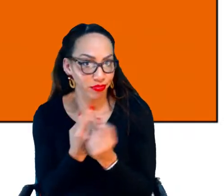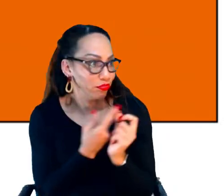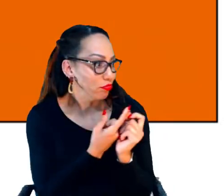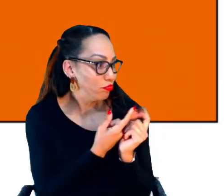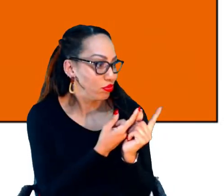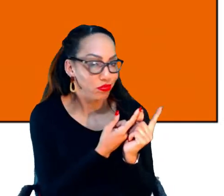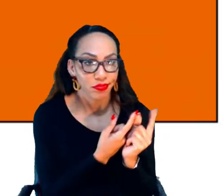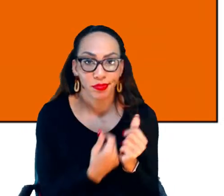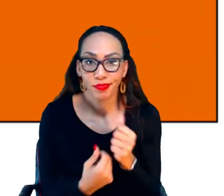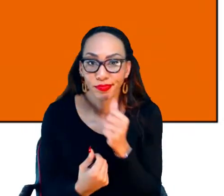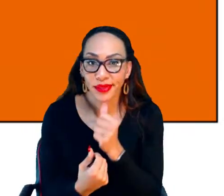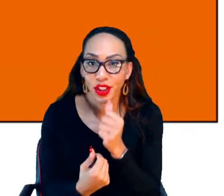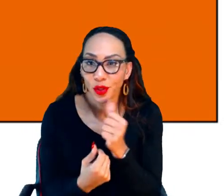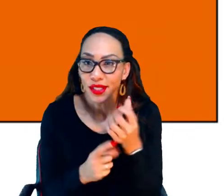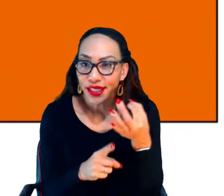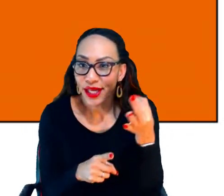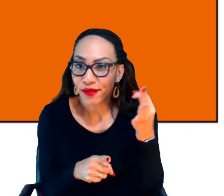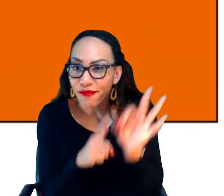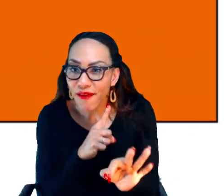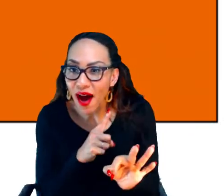resources. So